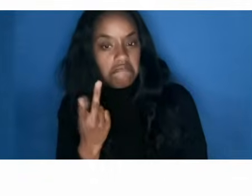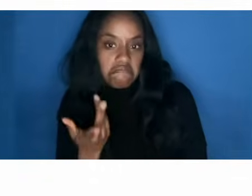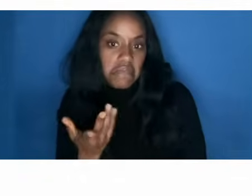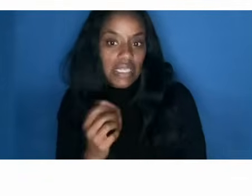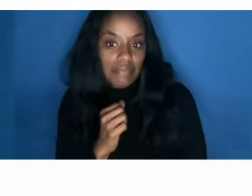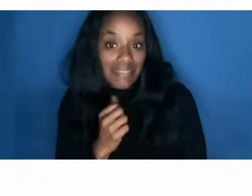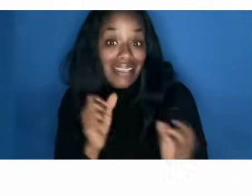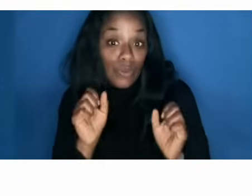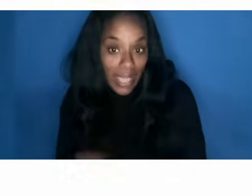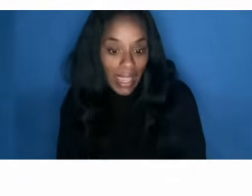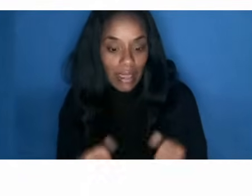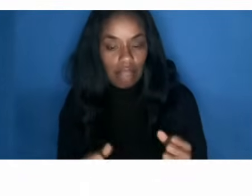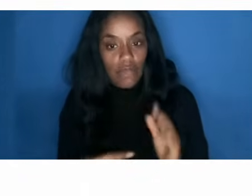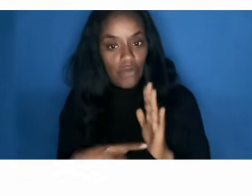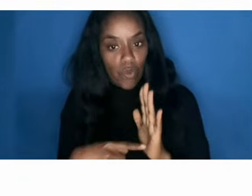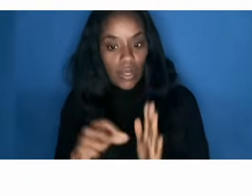affordable.